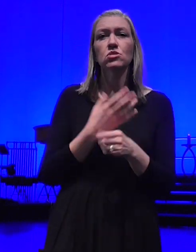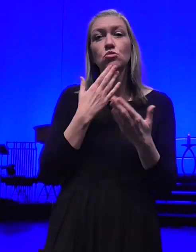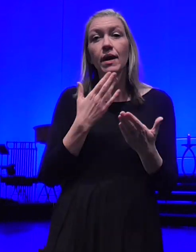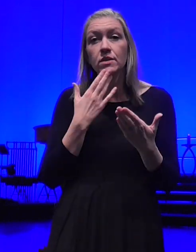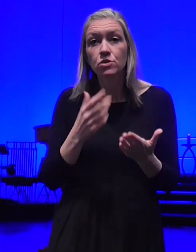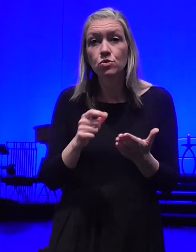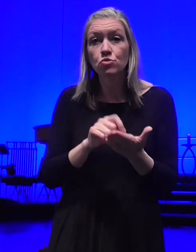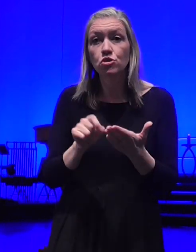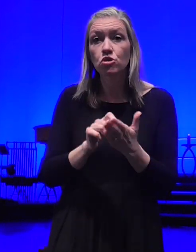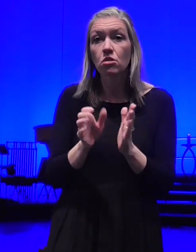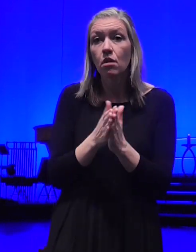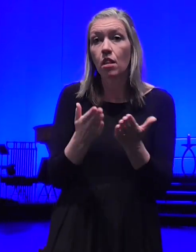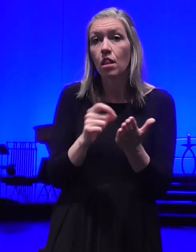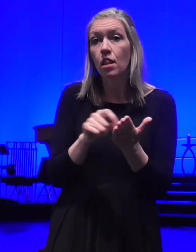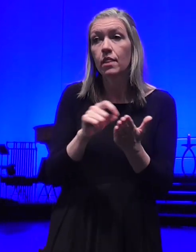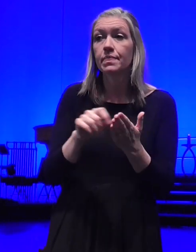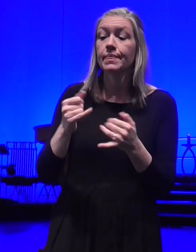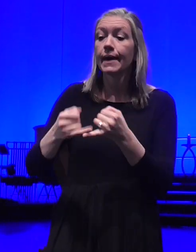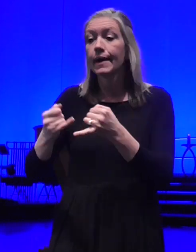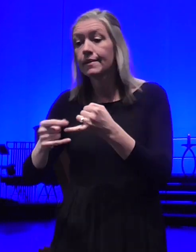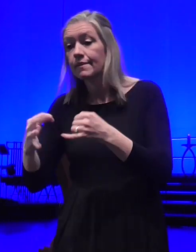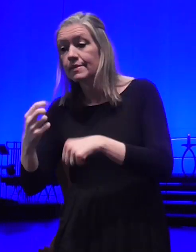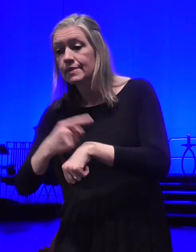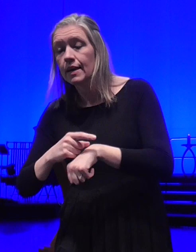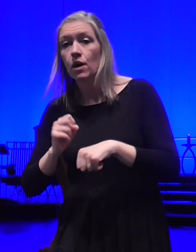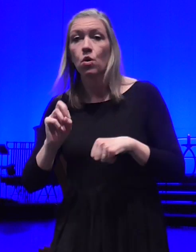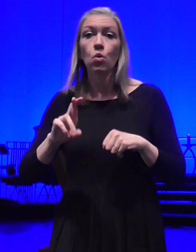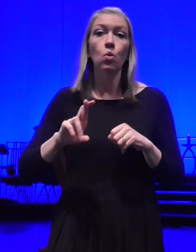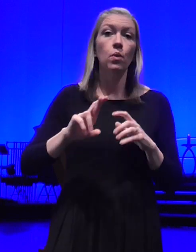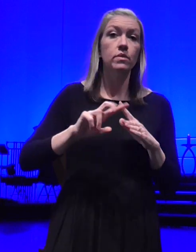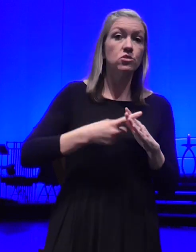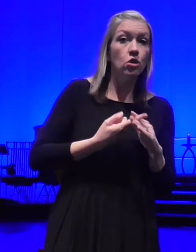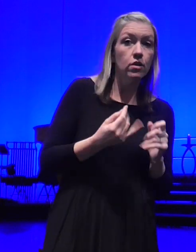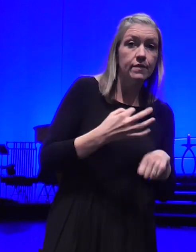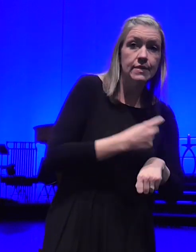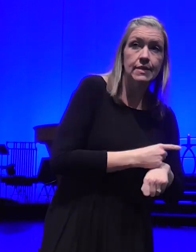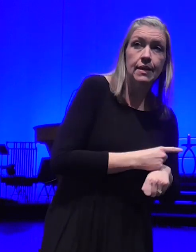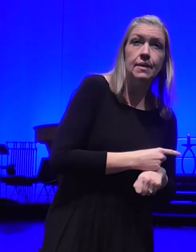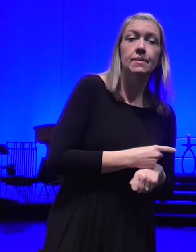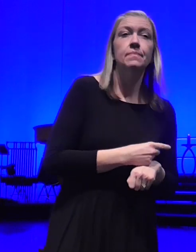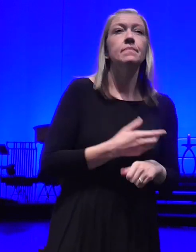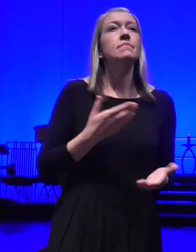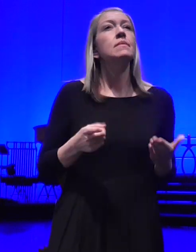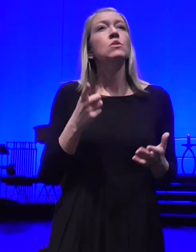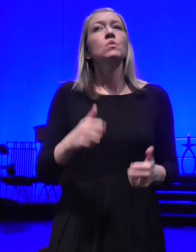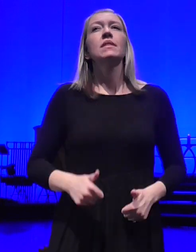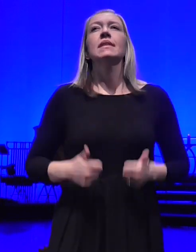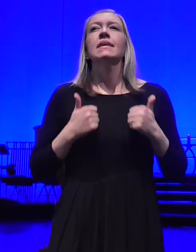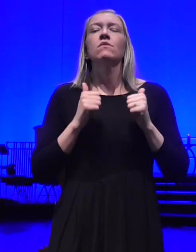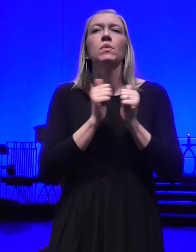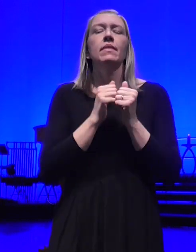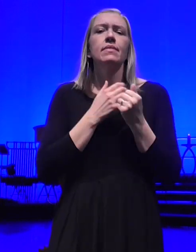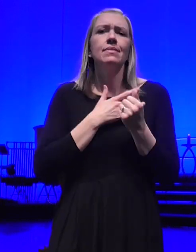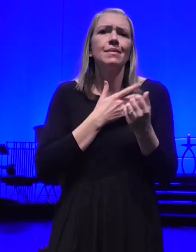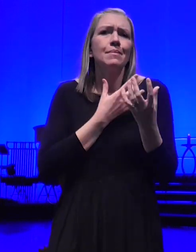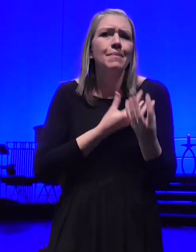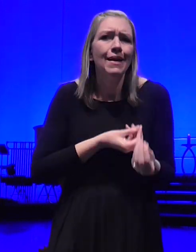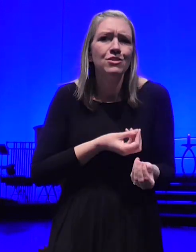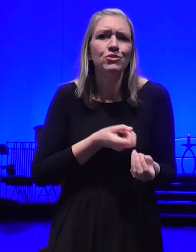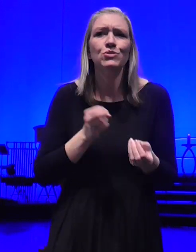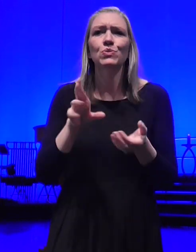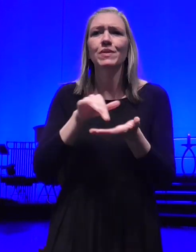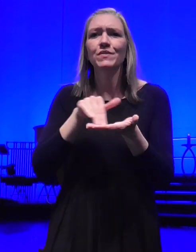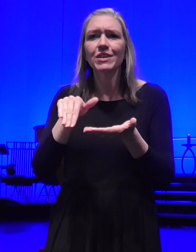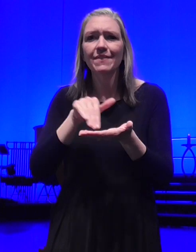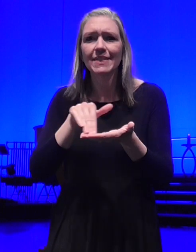gratitude journal at the end of every day or the beginning of every day. You may live with compassion. You may live with forgiveness. Those are